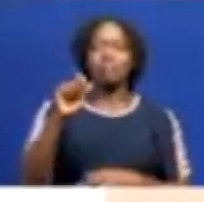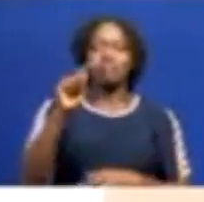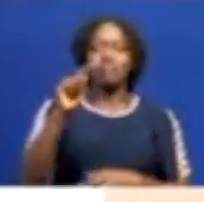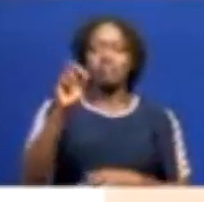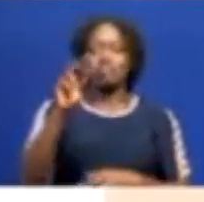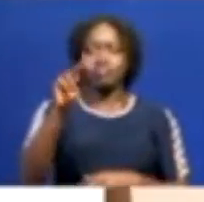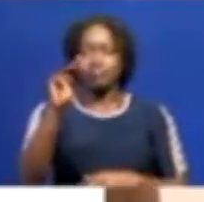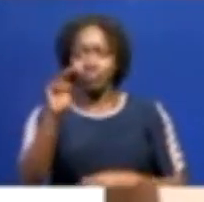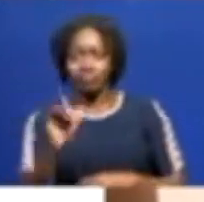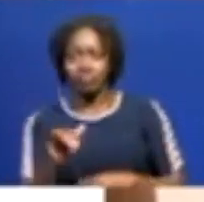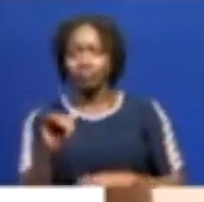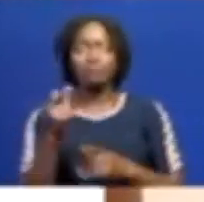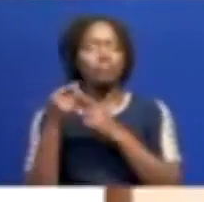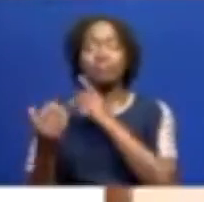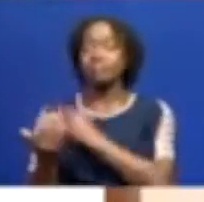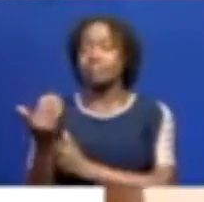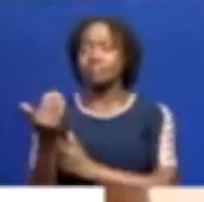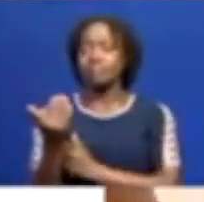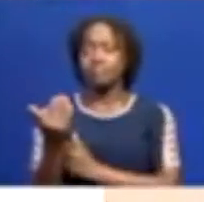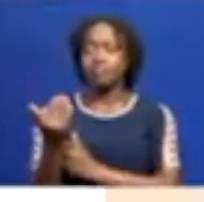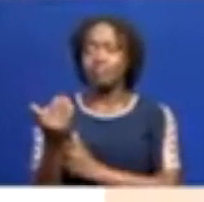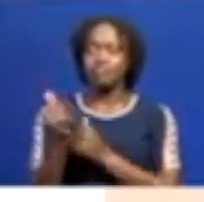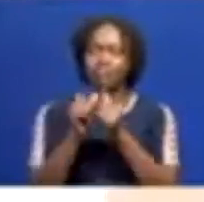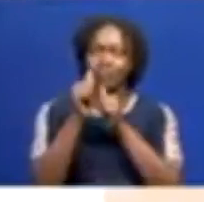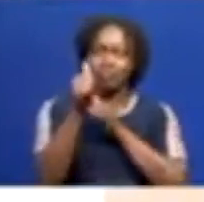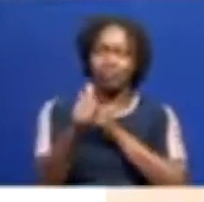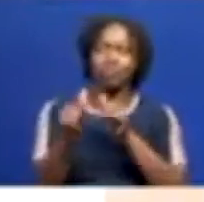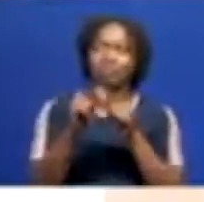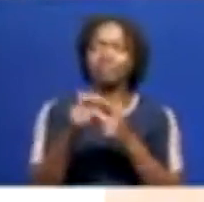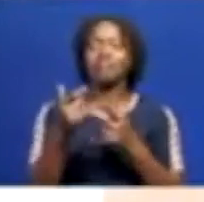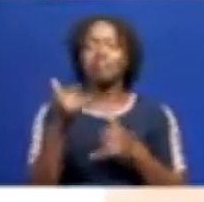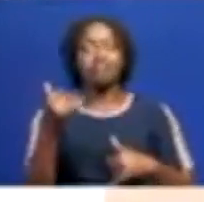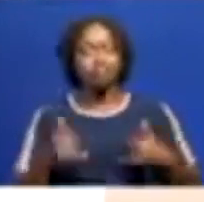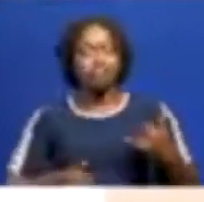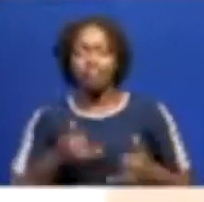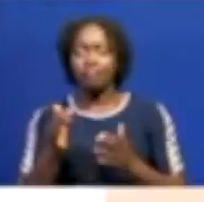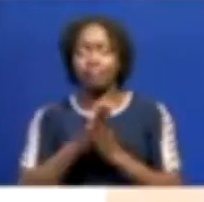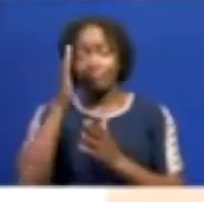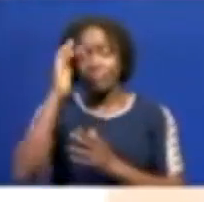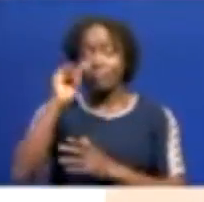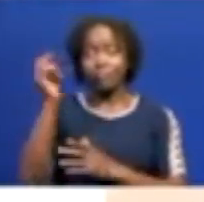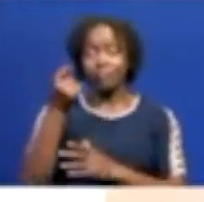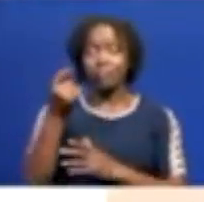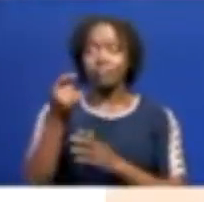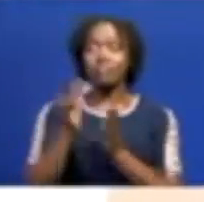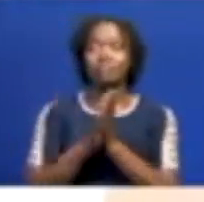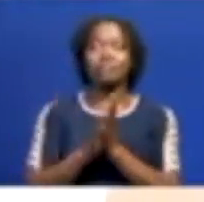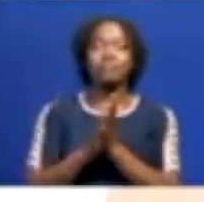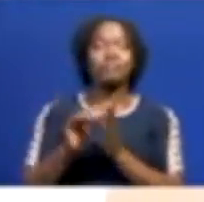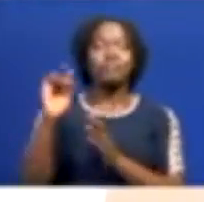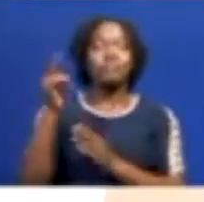experienced this morning. We're going as far as adventure, and you know Kenya was rated as an